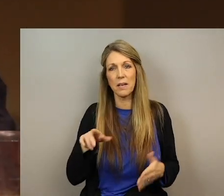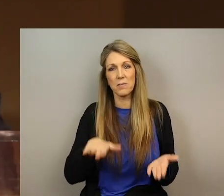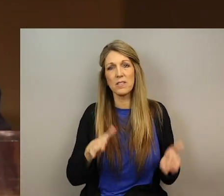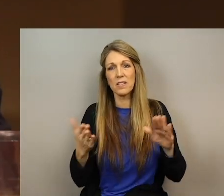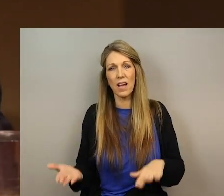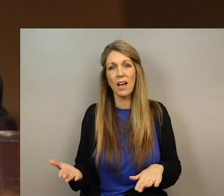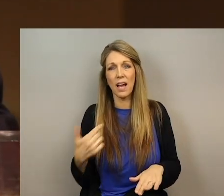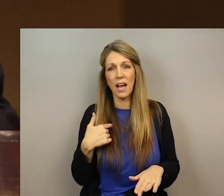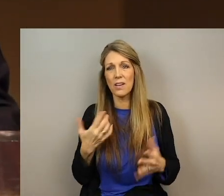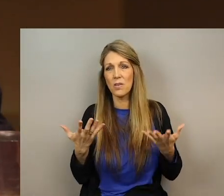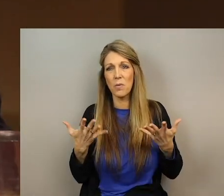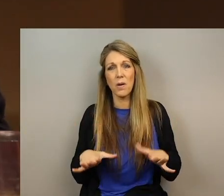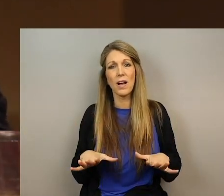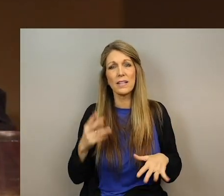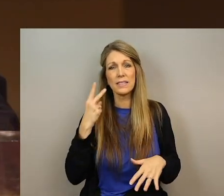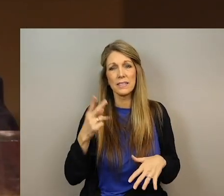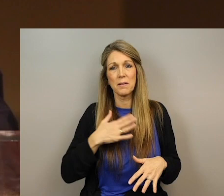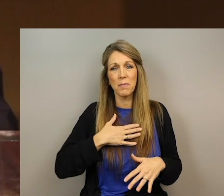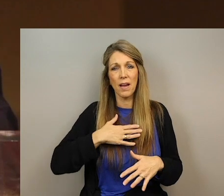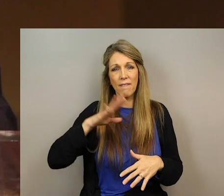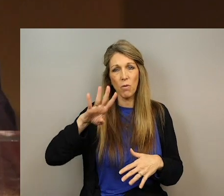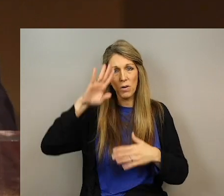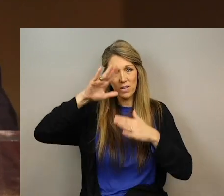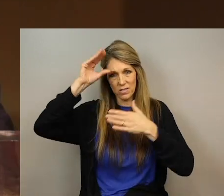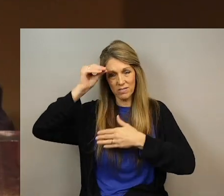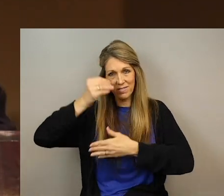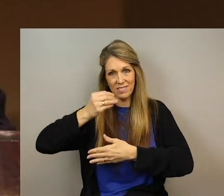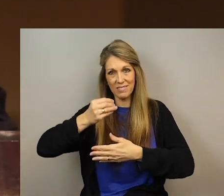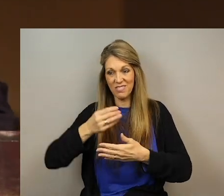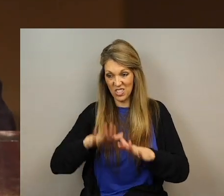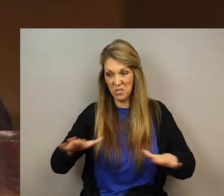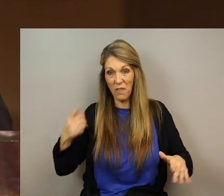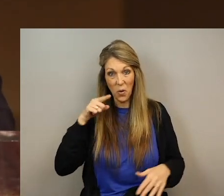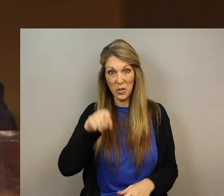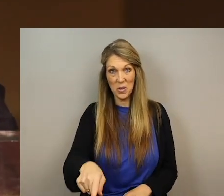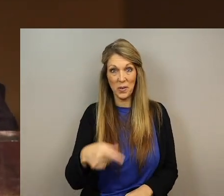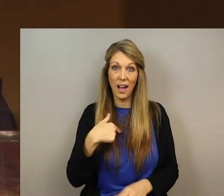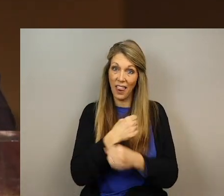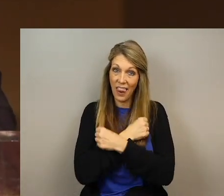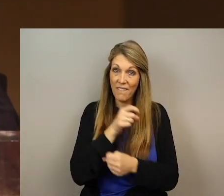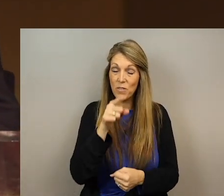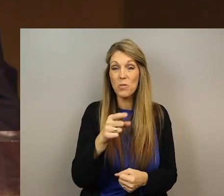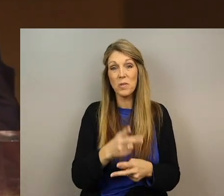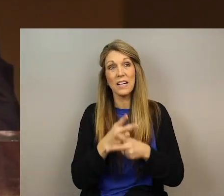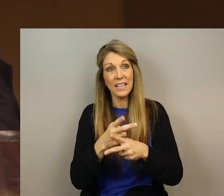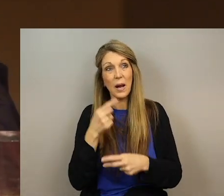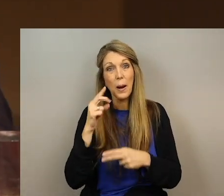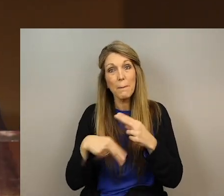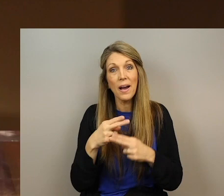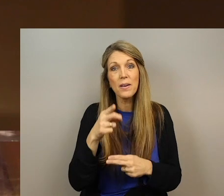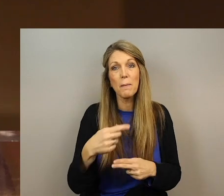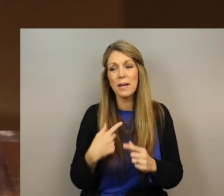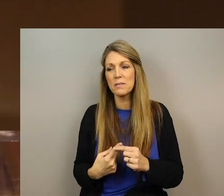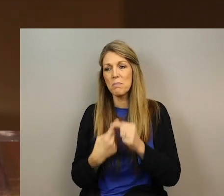I really don't want to see any of my four kids die for you. I love you, I care about you, I want the best for you, but I have a